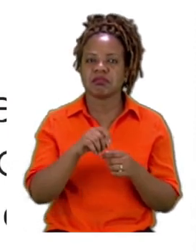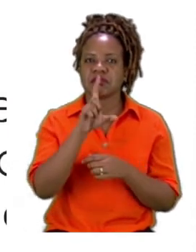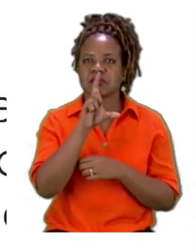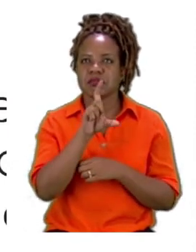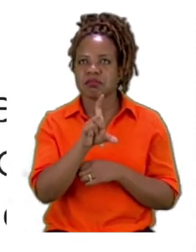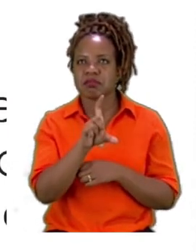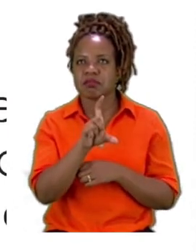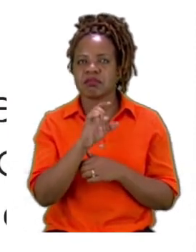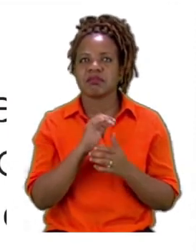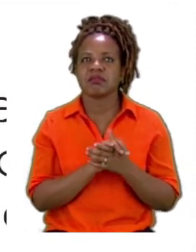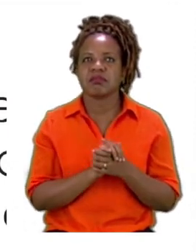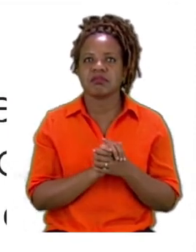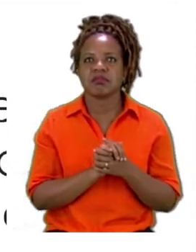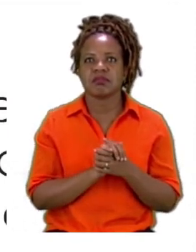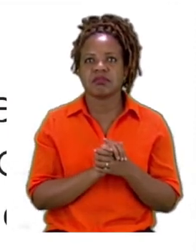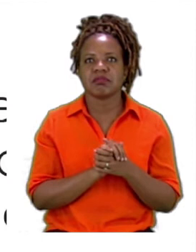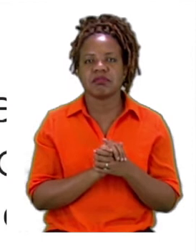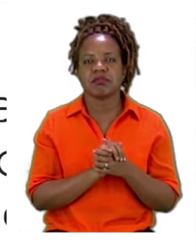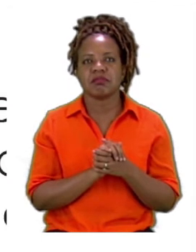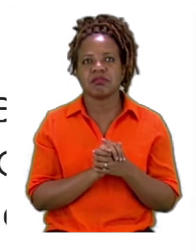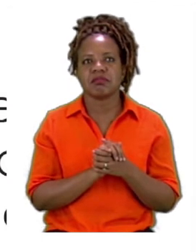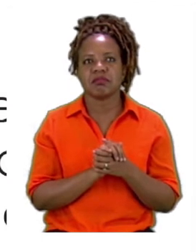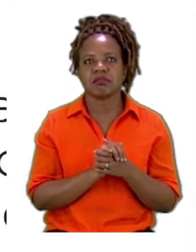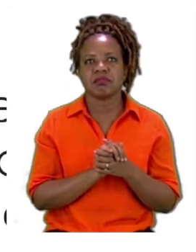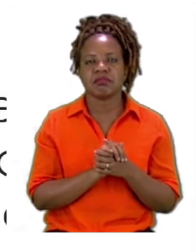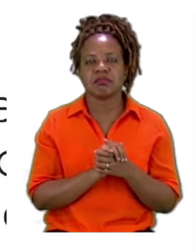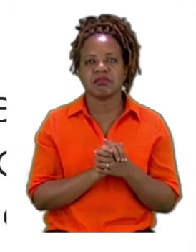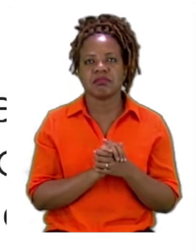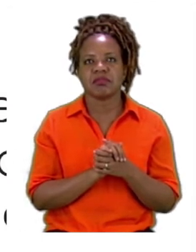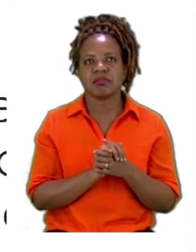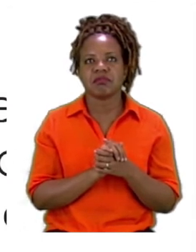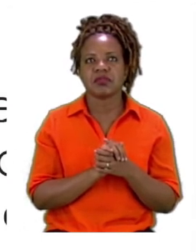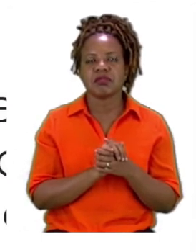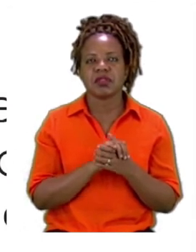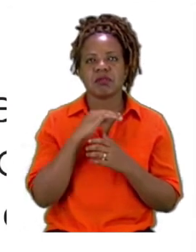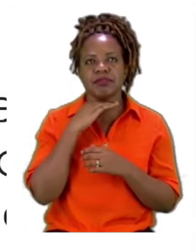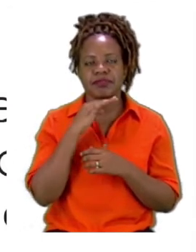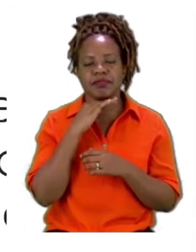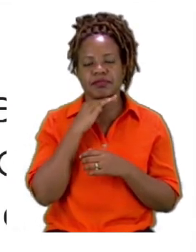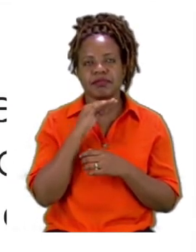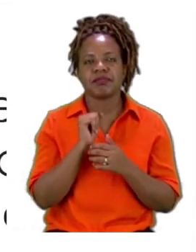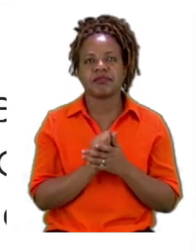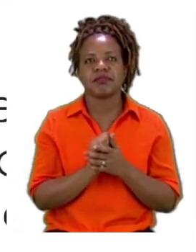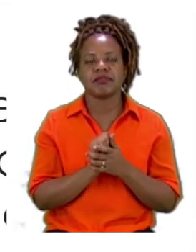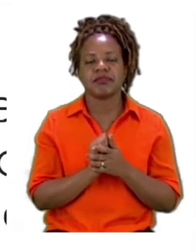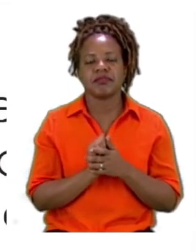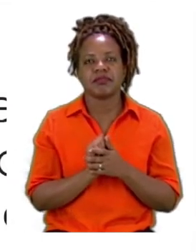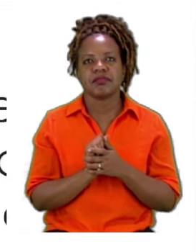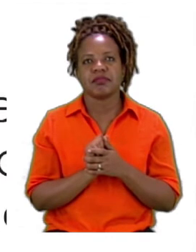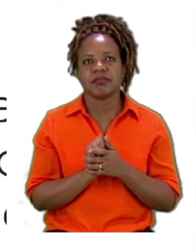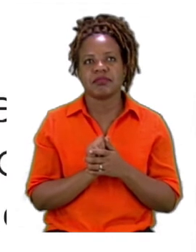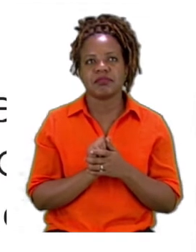letters and adding other punctuation marks for the passage we can see. Now, as you can see,